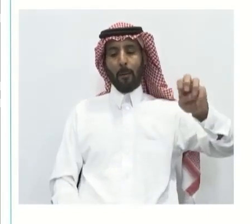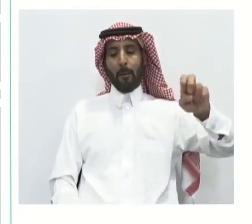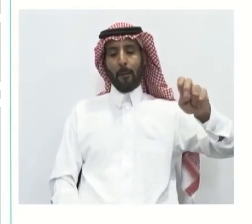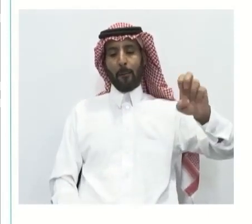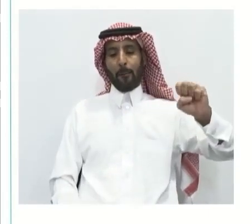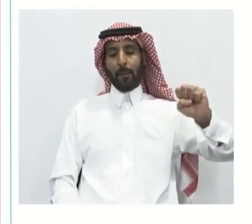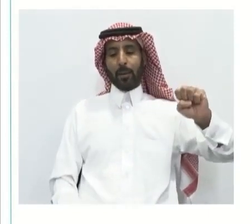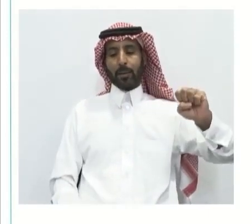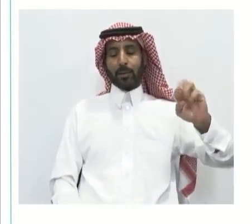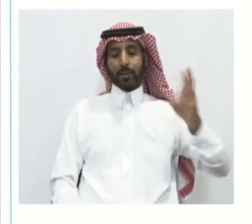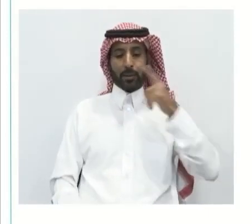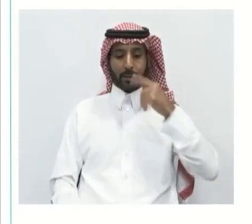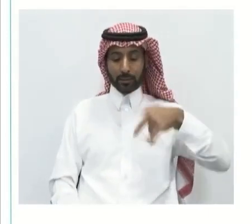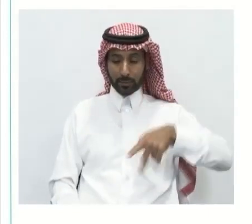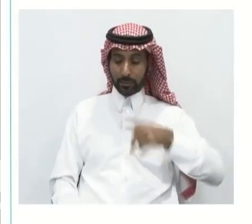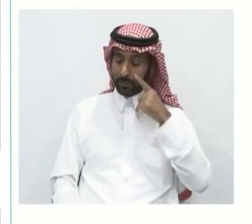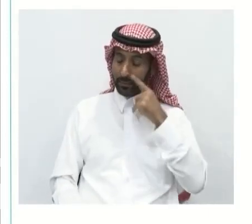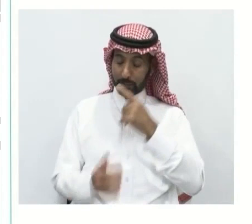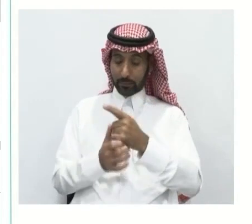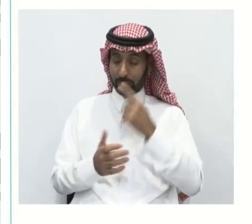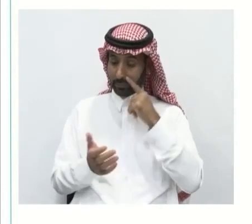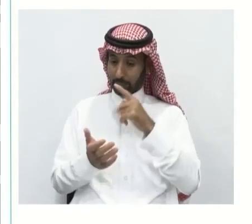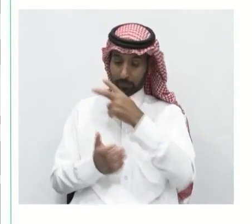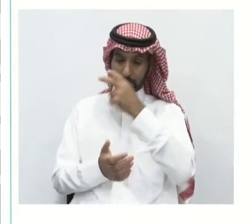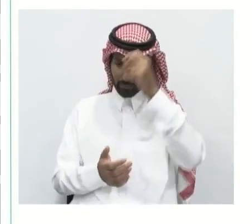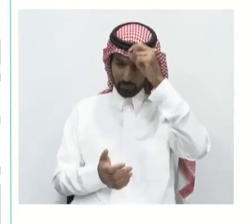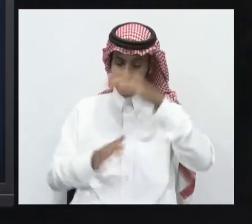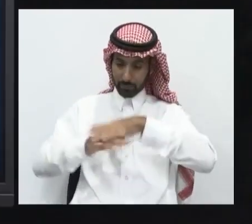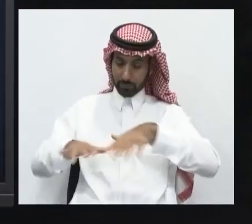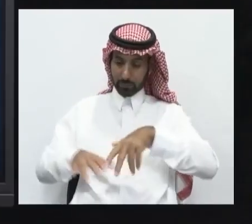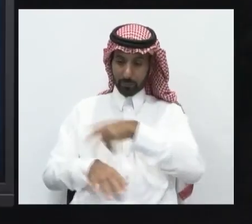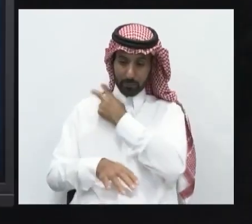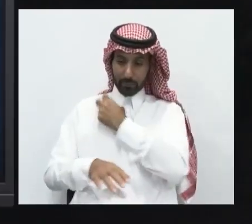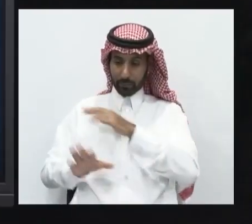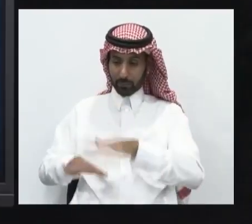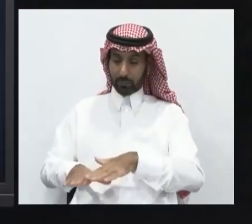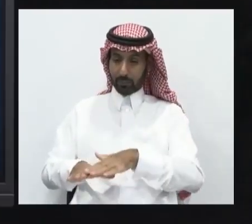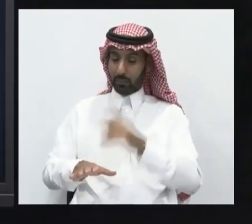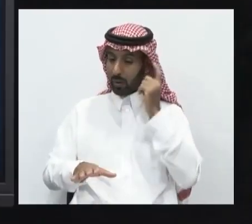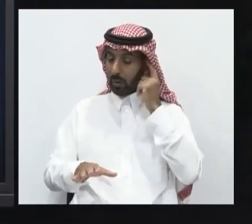Combs, the detective, was at the police station when he heard about the robbery.